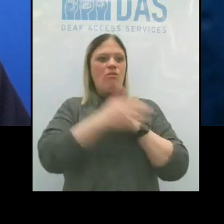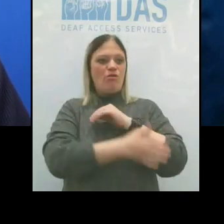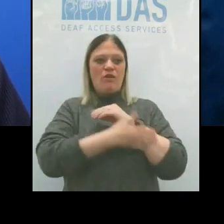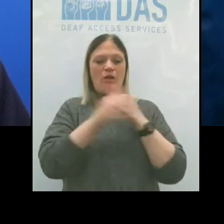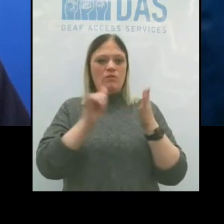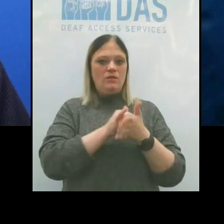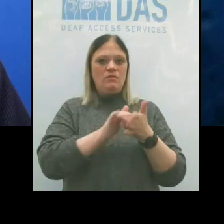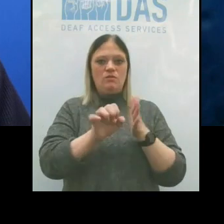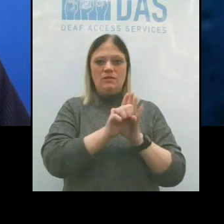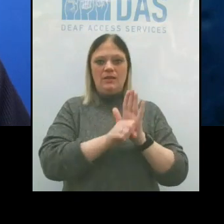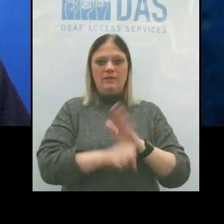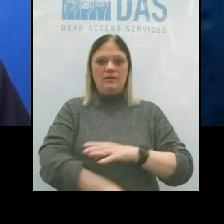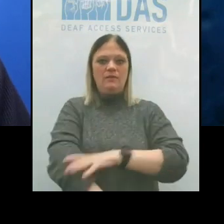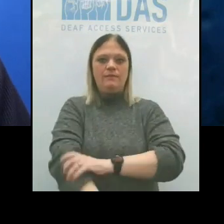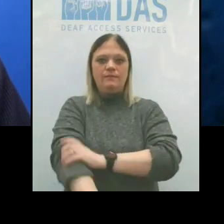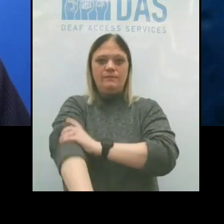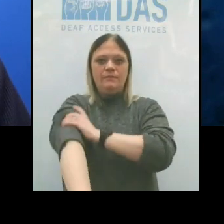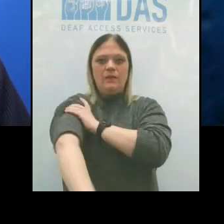State.